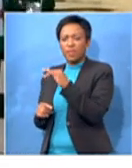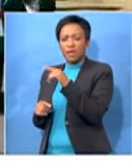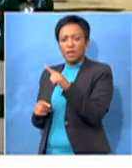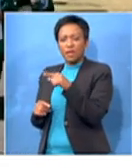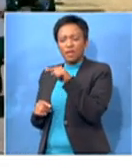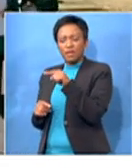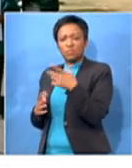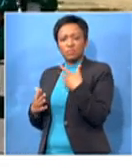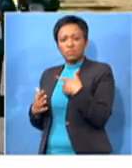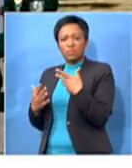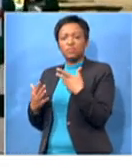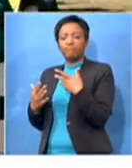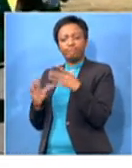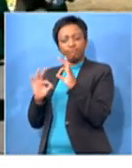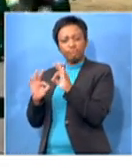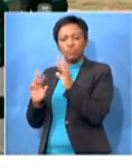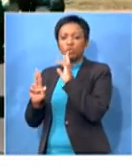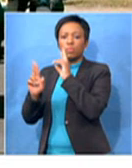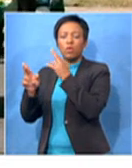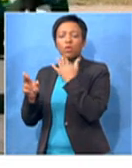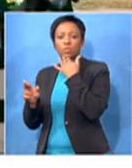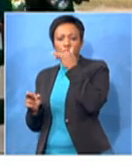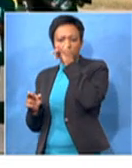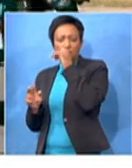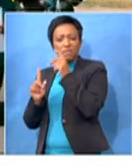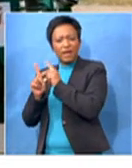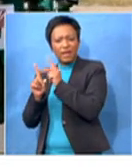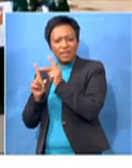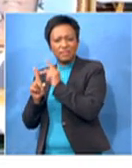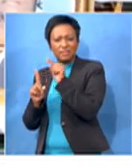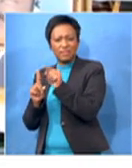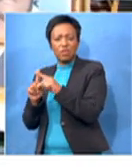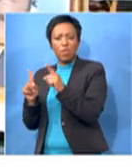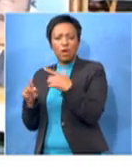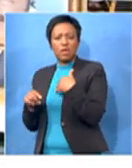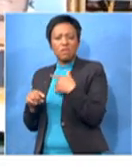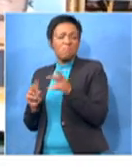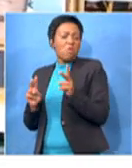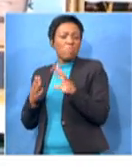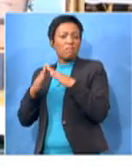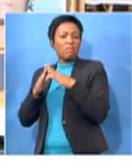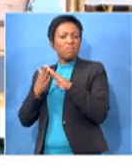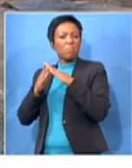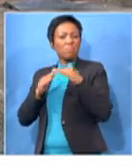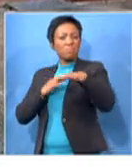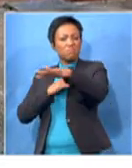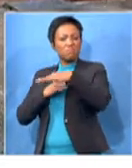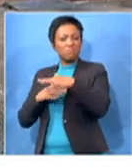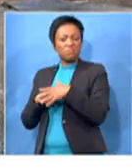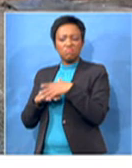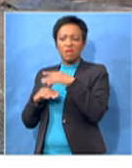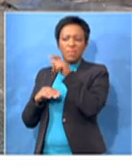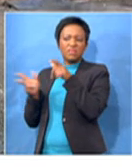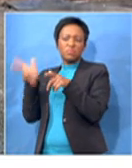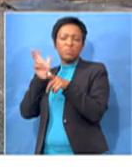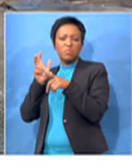to report violence in a country where it has become a common practice to turn a blind eye. Will this improve the situation? Because we know that